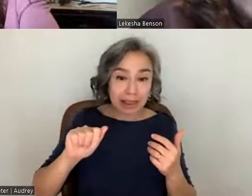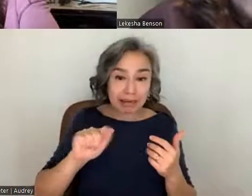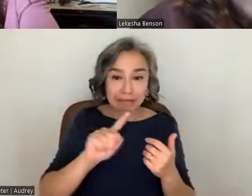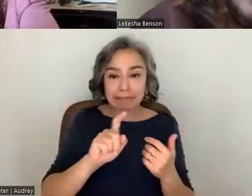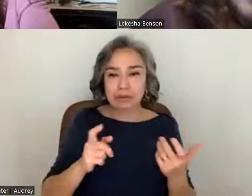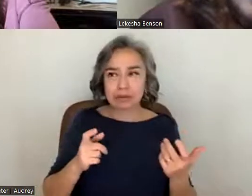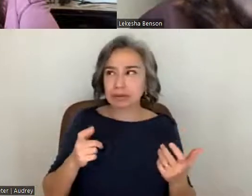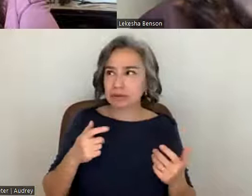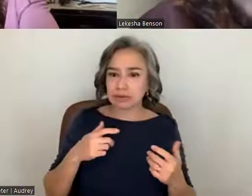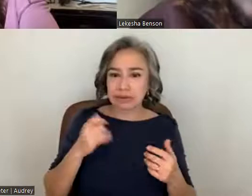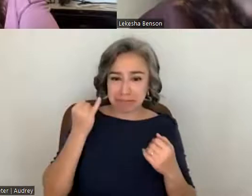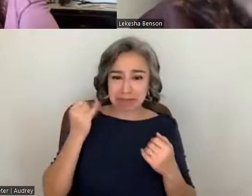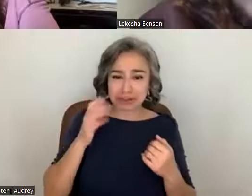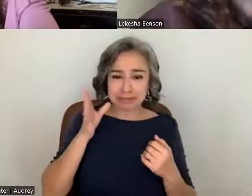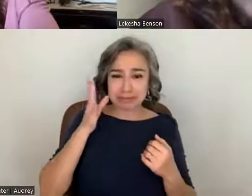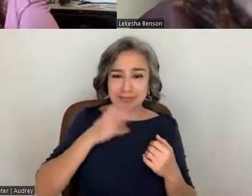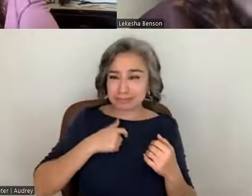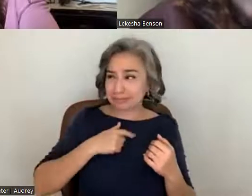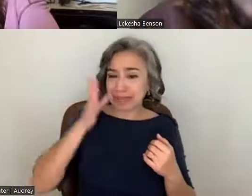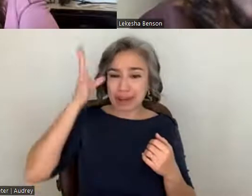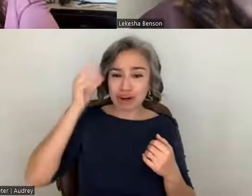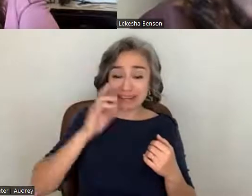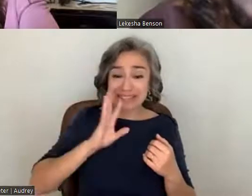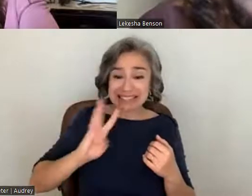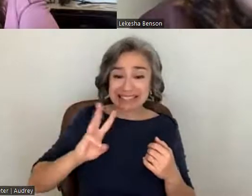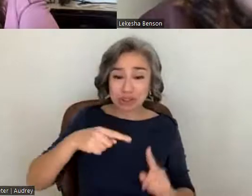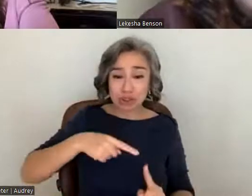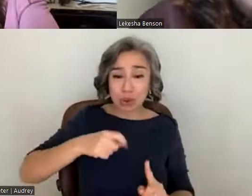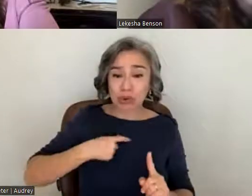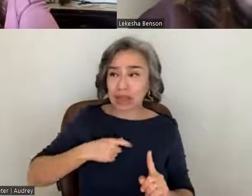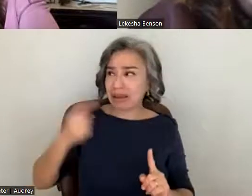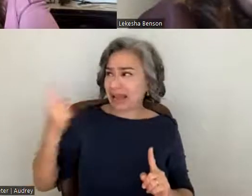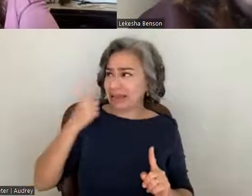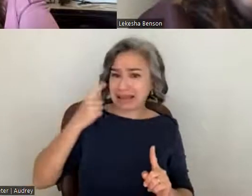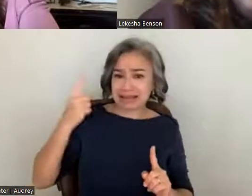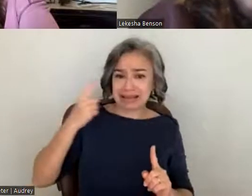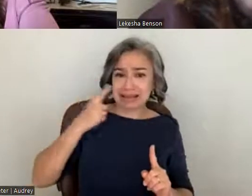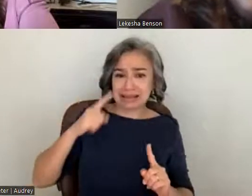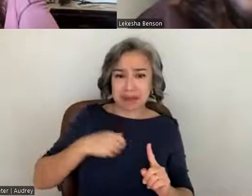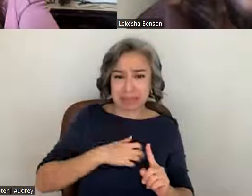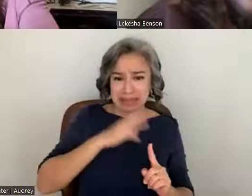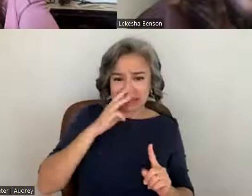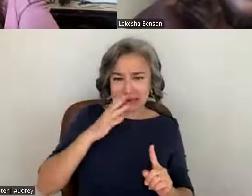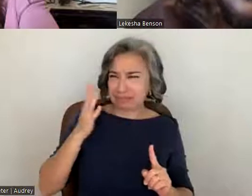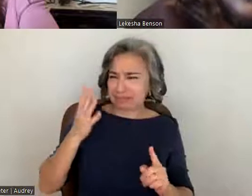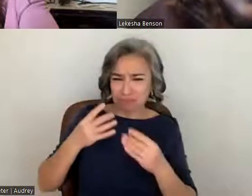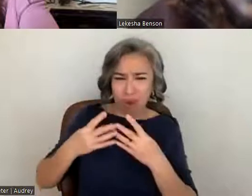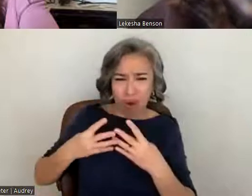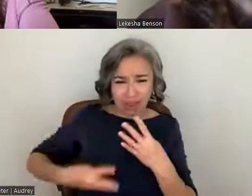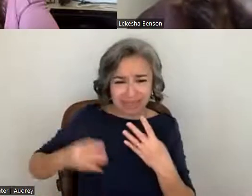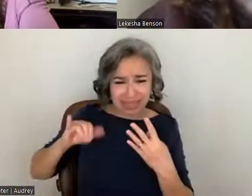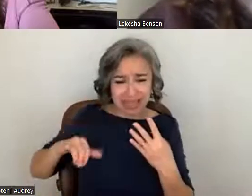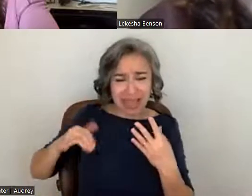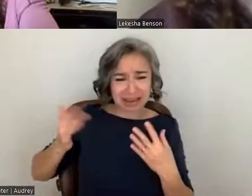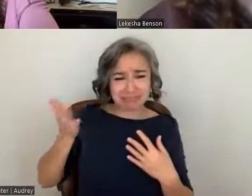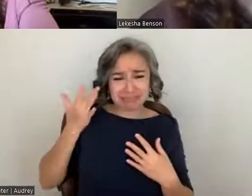your 6-year-old when what the question is about COVID. And we had an entire school district take a look at those questions